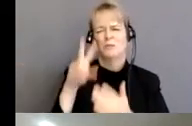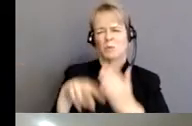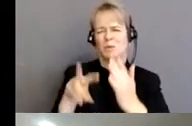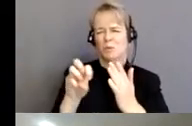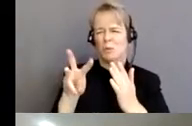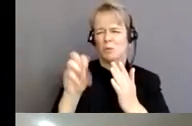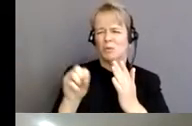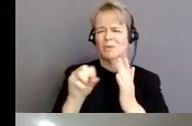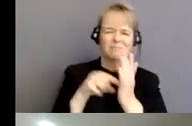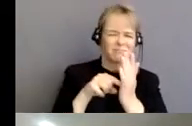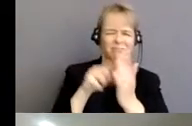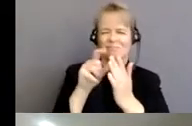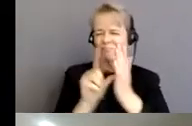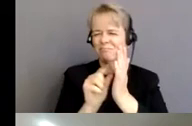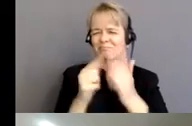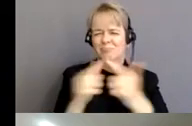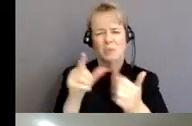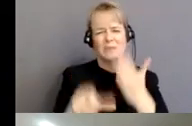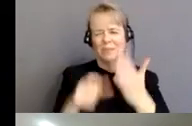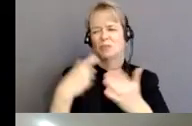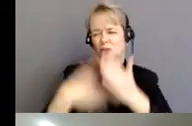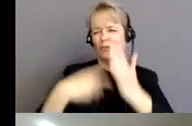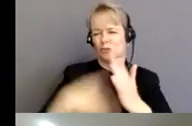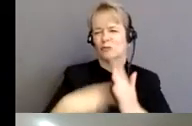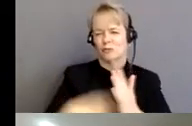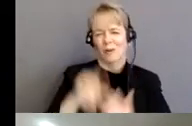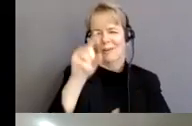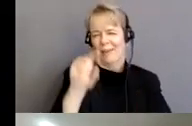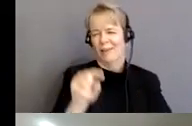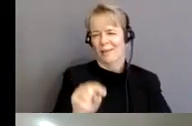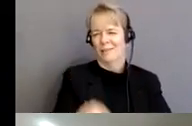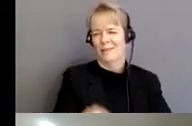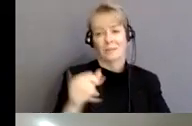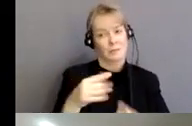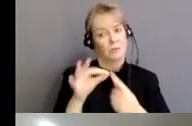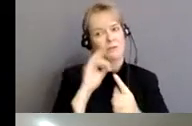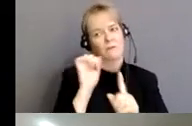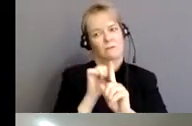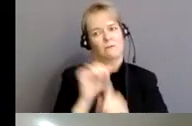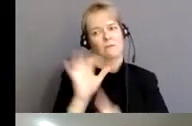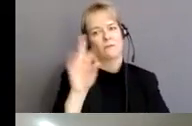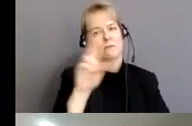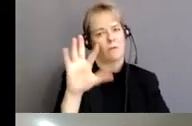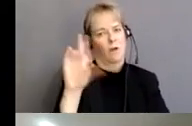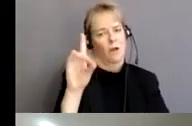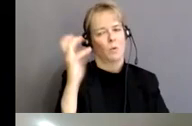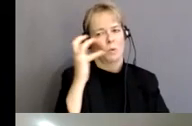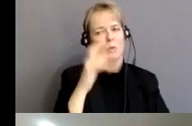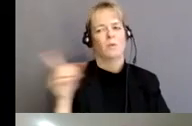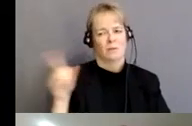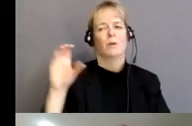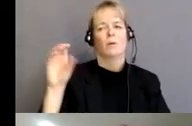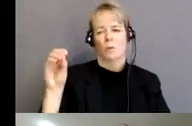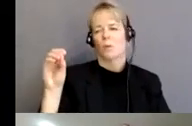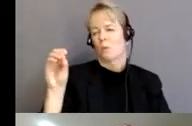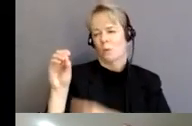these situations, particularly even like the fraud issue, which I know my friends will talk about today. So I'm going to